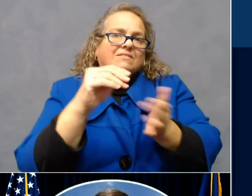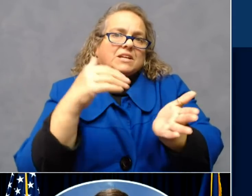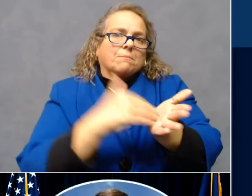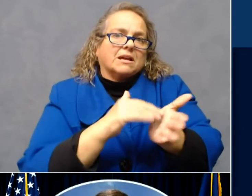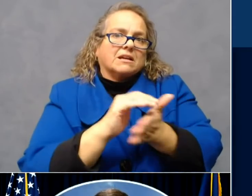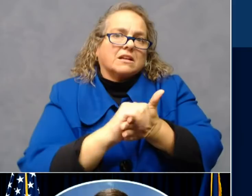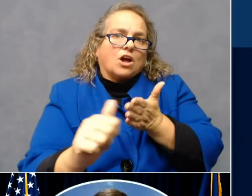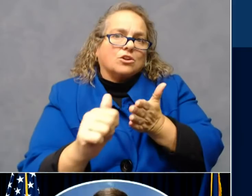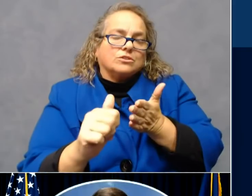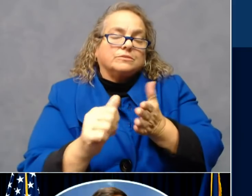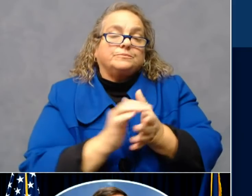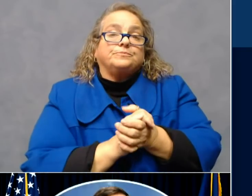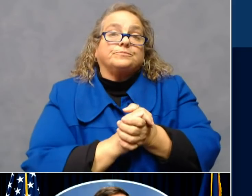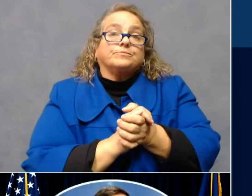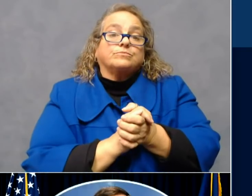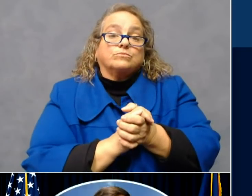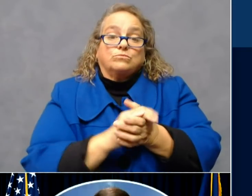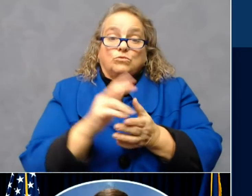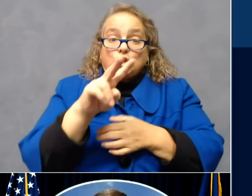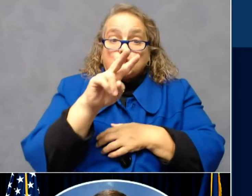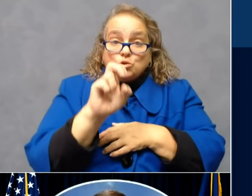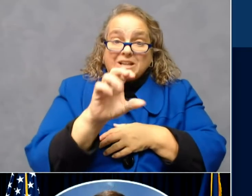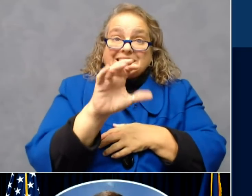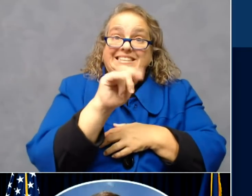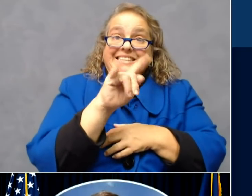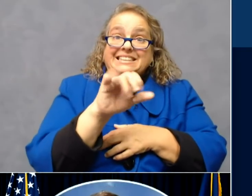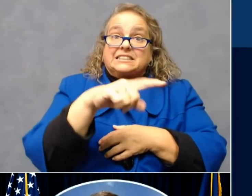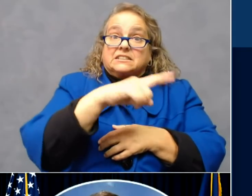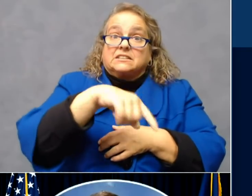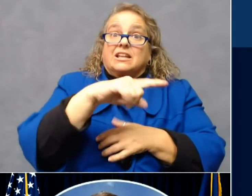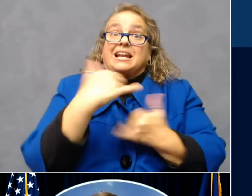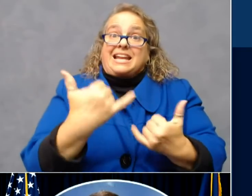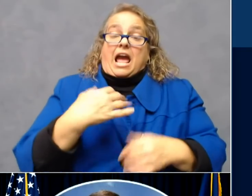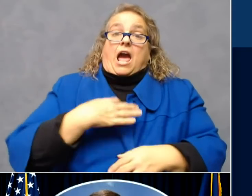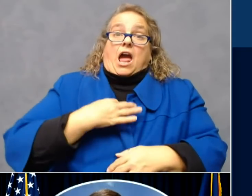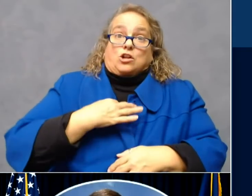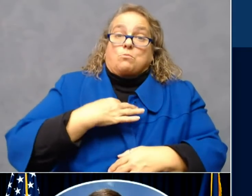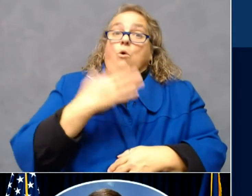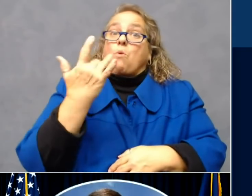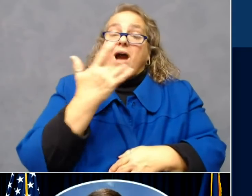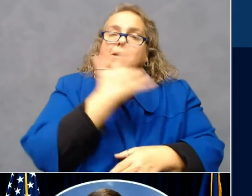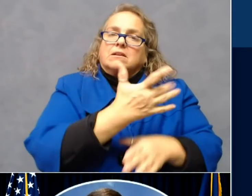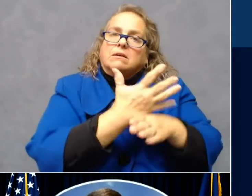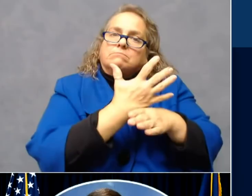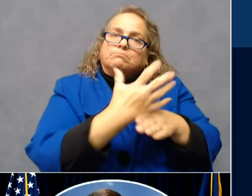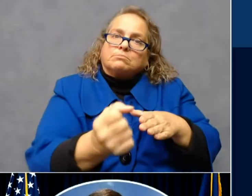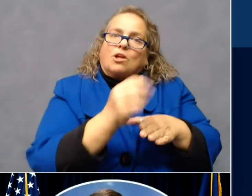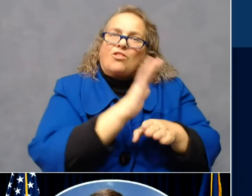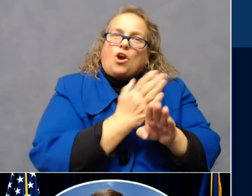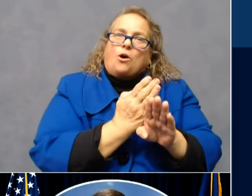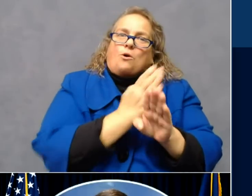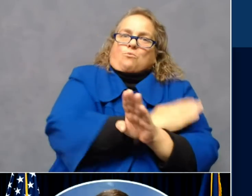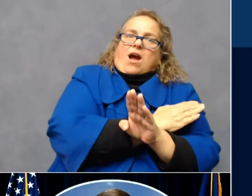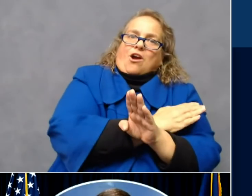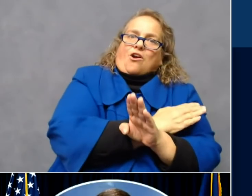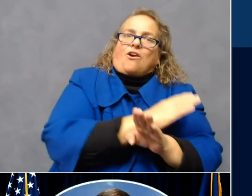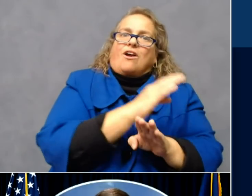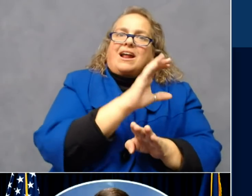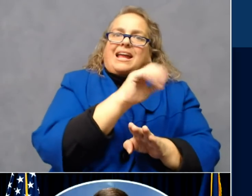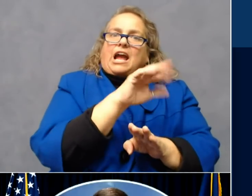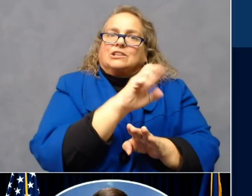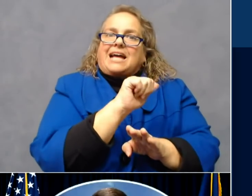are eligible because they've already exhausted their original allotment and have remaining eligible reimbursements. To